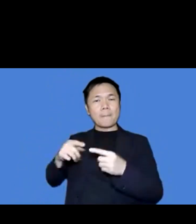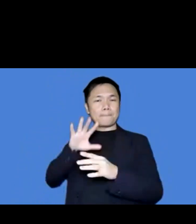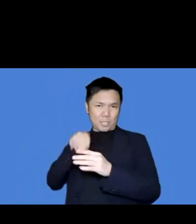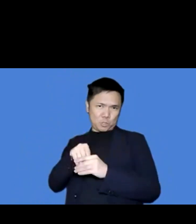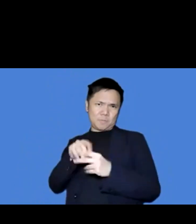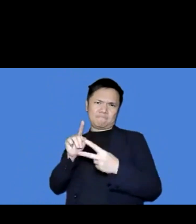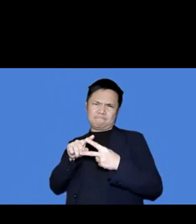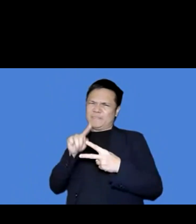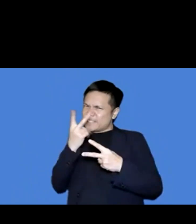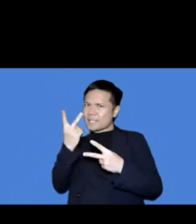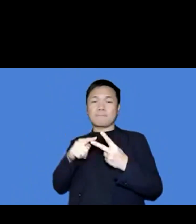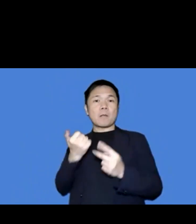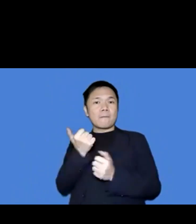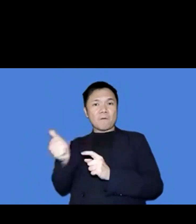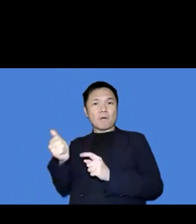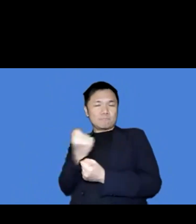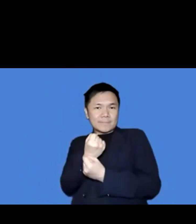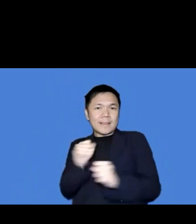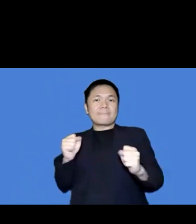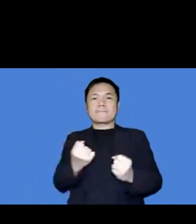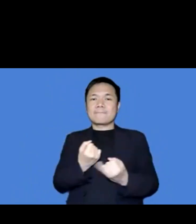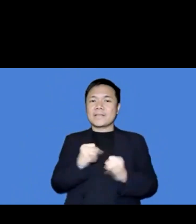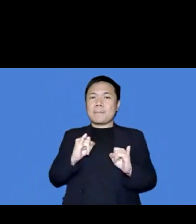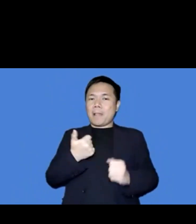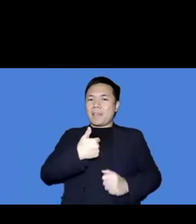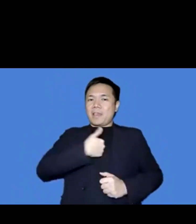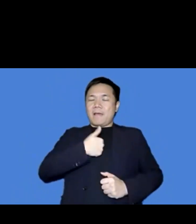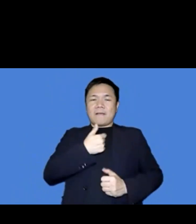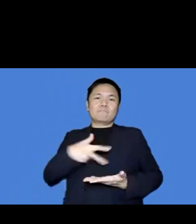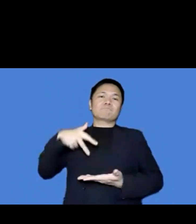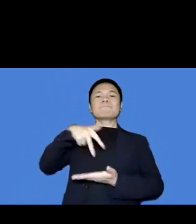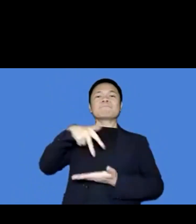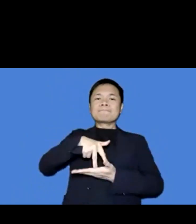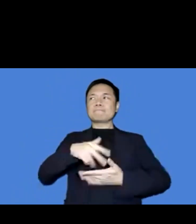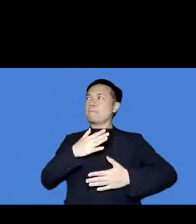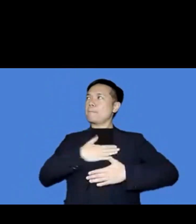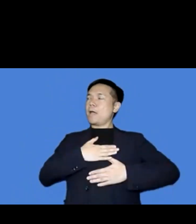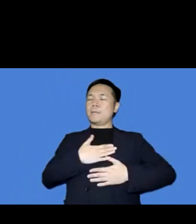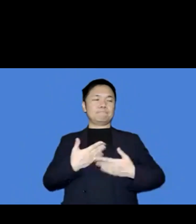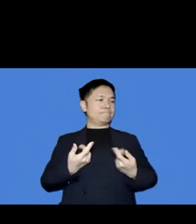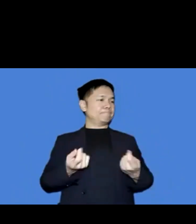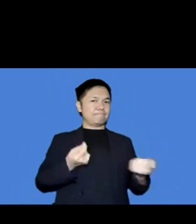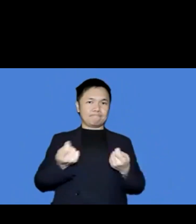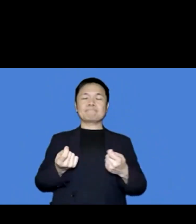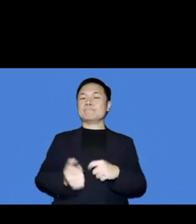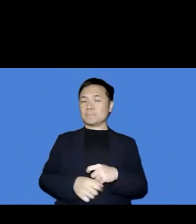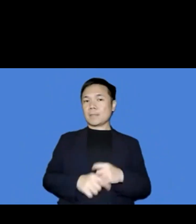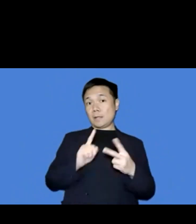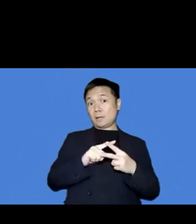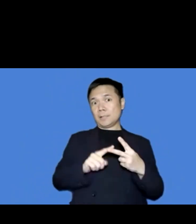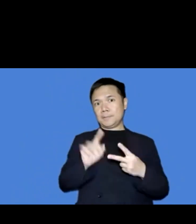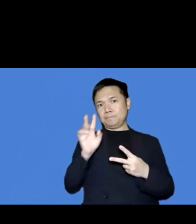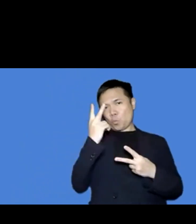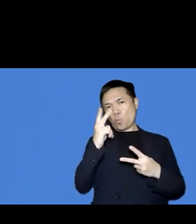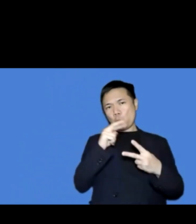independent living. Thank you. Thank you, Smita. Yeah, I would like. Yeah. I would like women